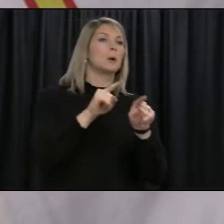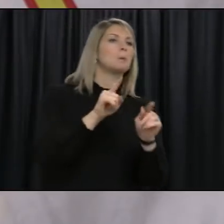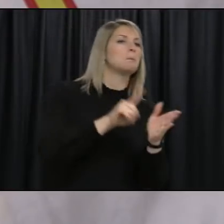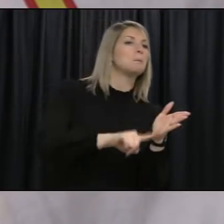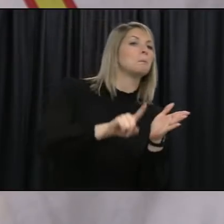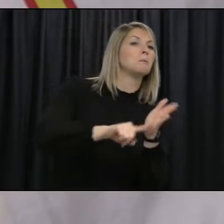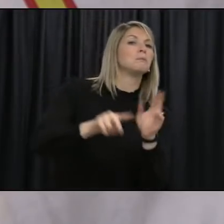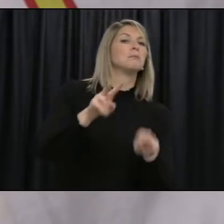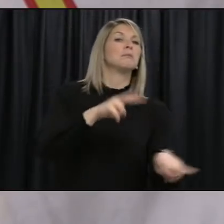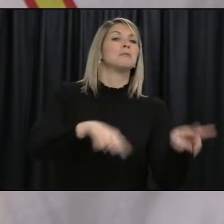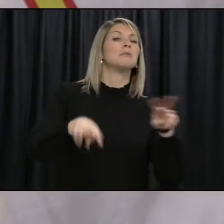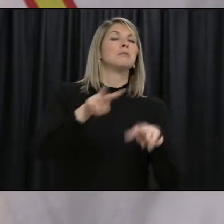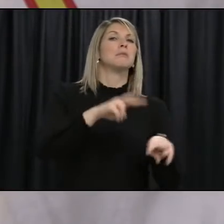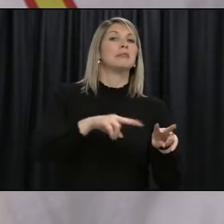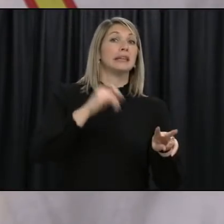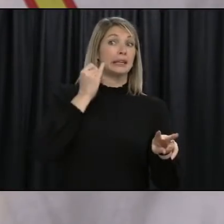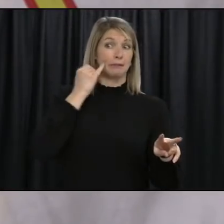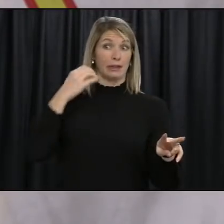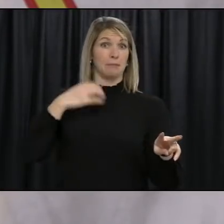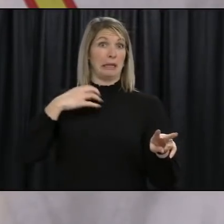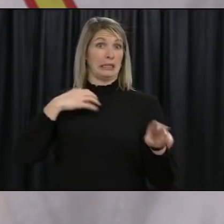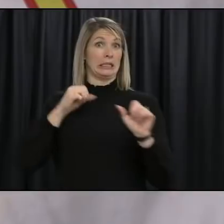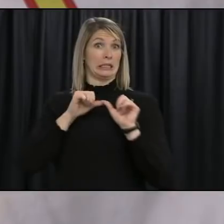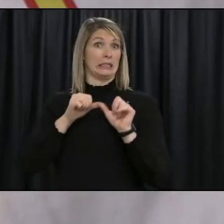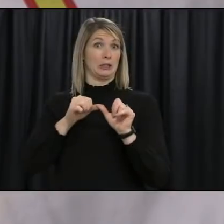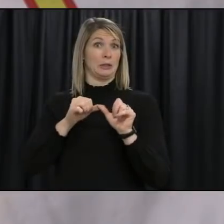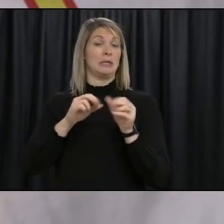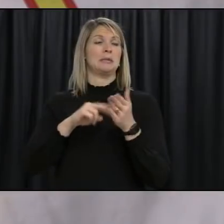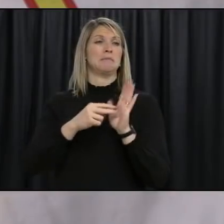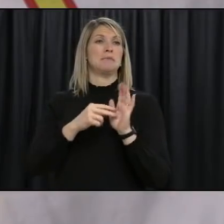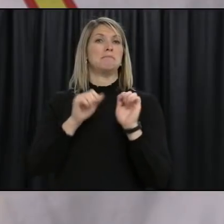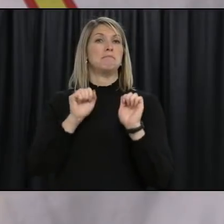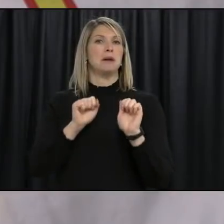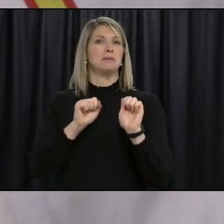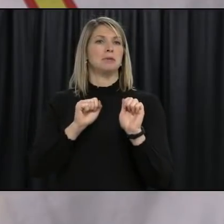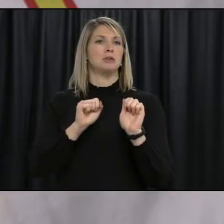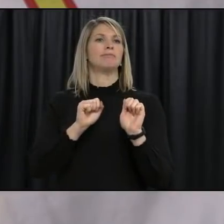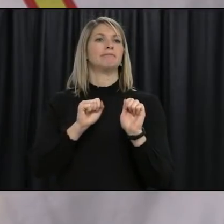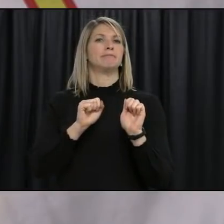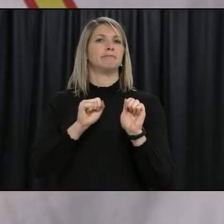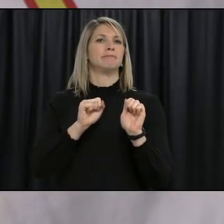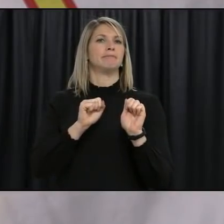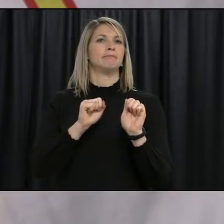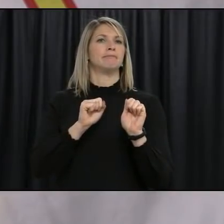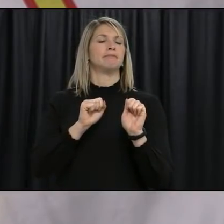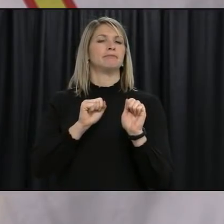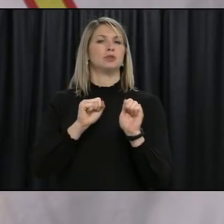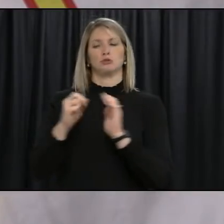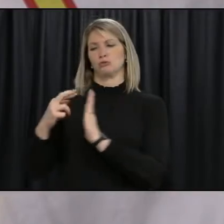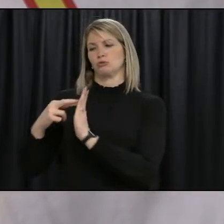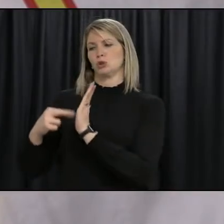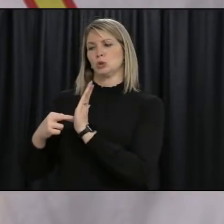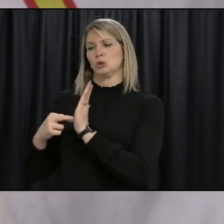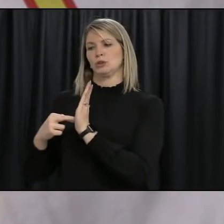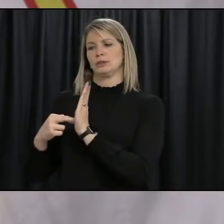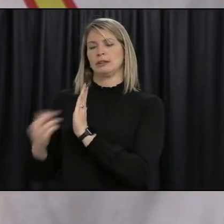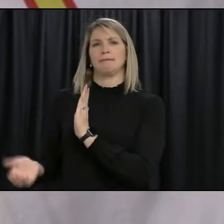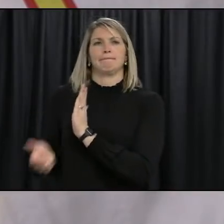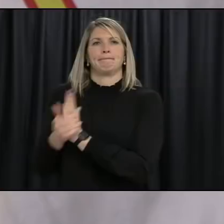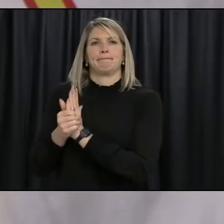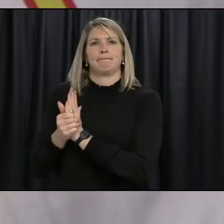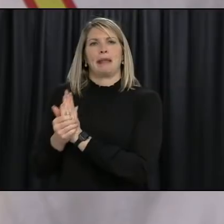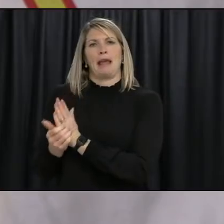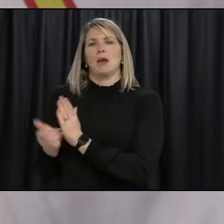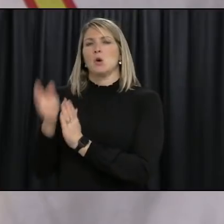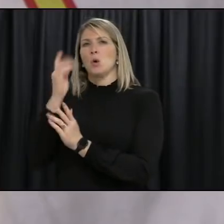seriously. And should these complaints continue, we may have to consider amendments to our existing special measures orders to